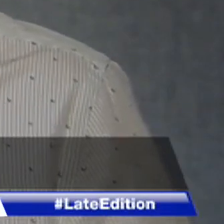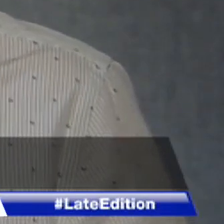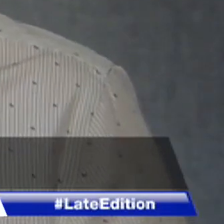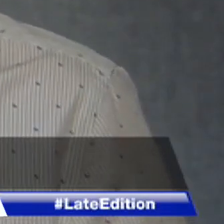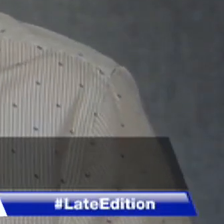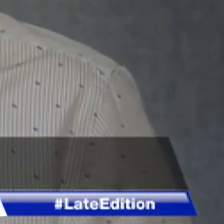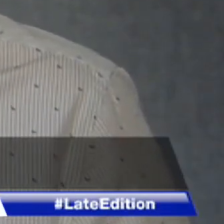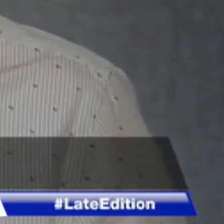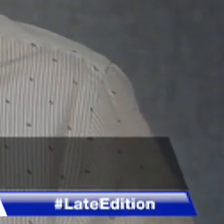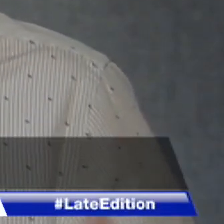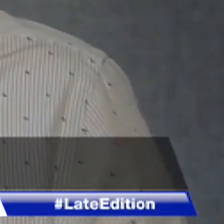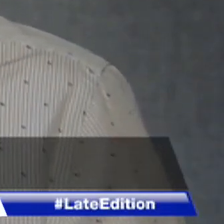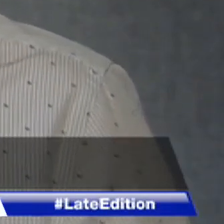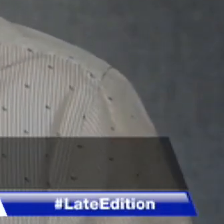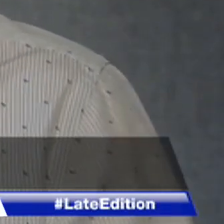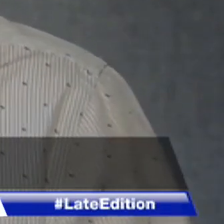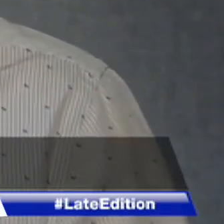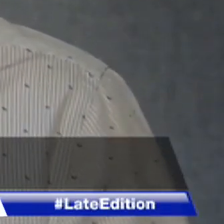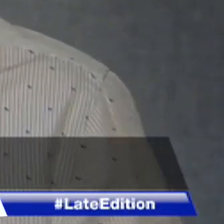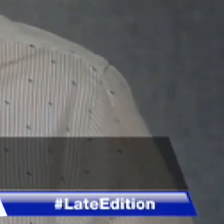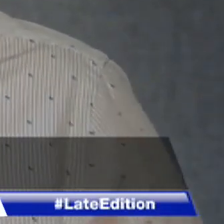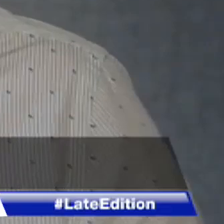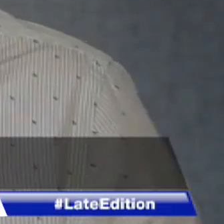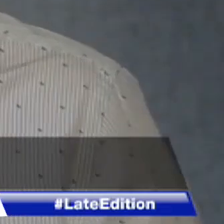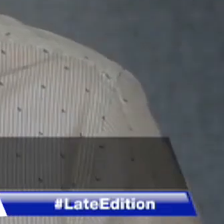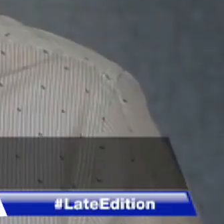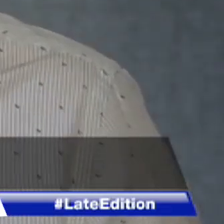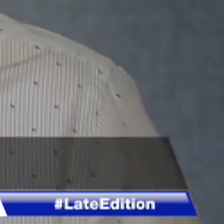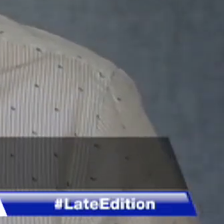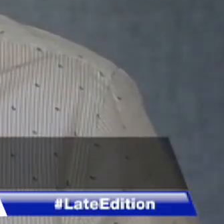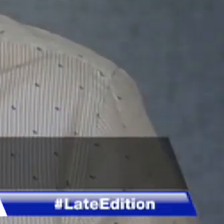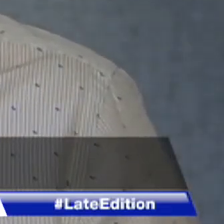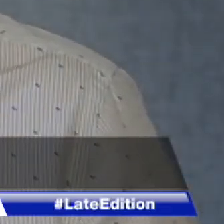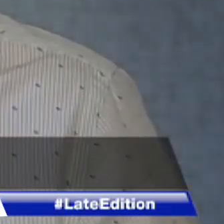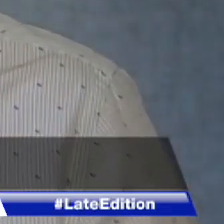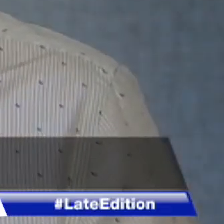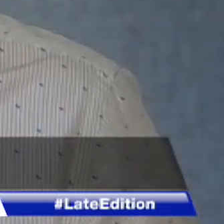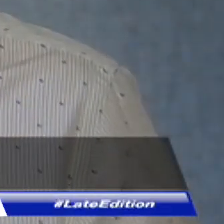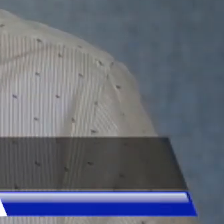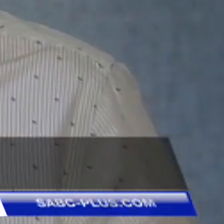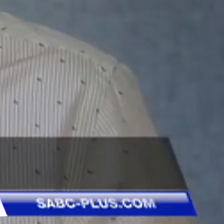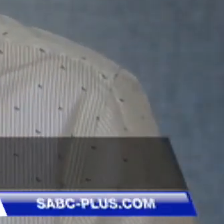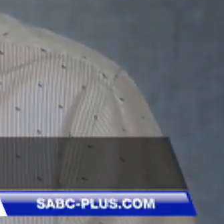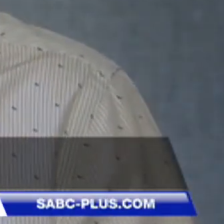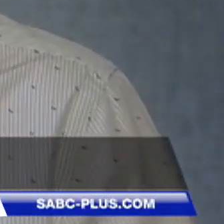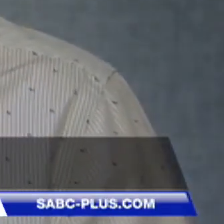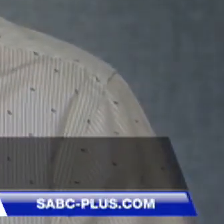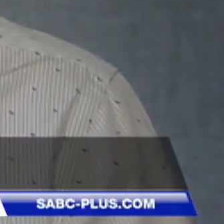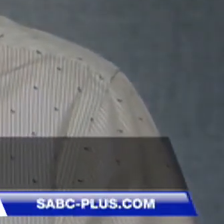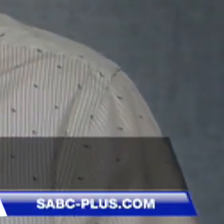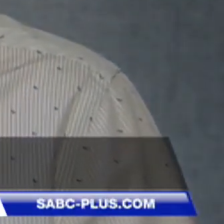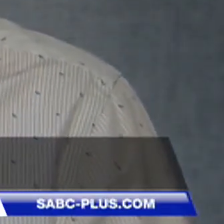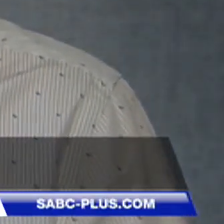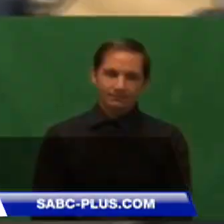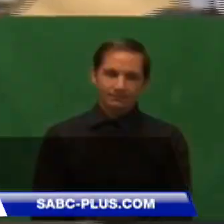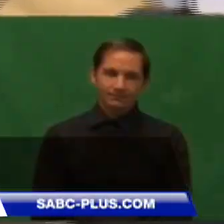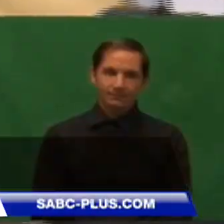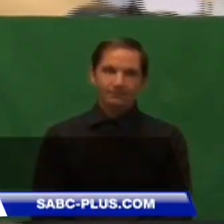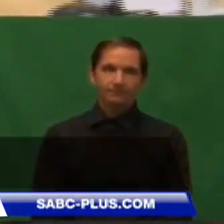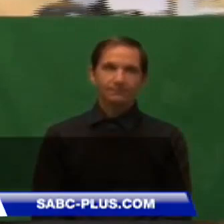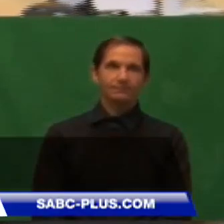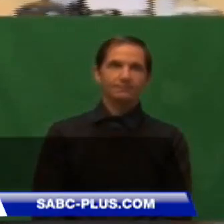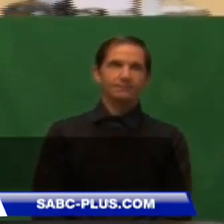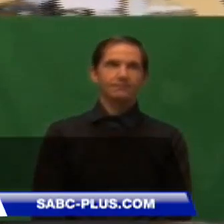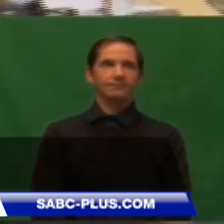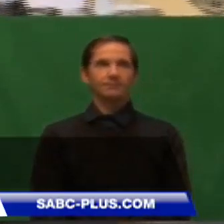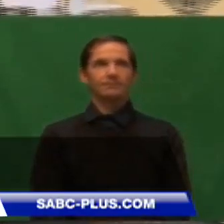play a positive role to advance tax reform, both to ensure that multinationals pay their fair share and also that the rich pay their fair share.